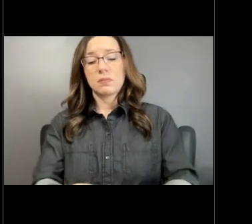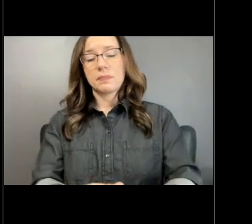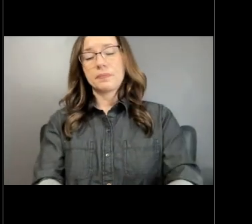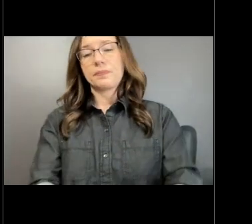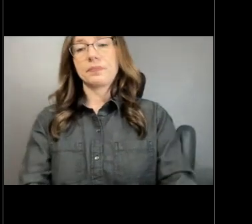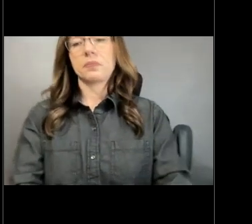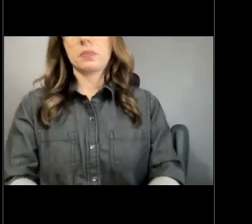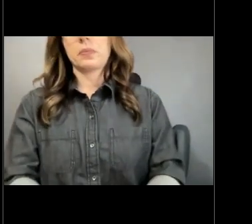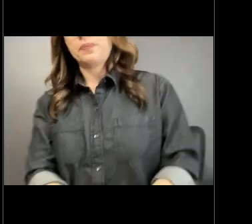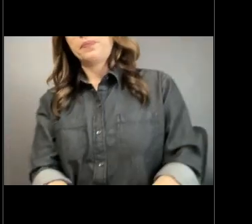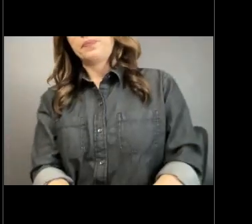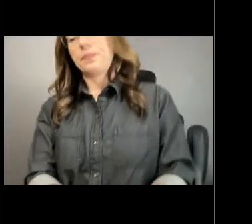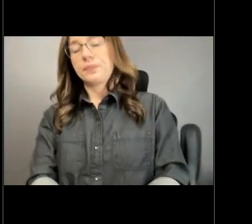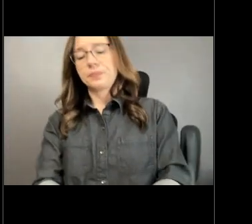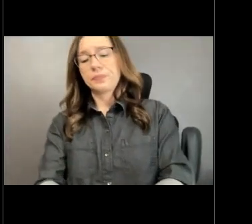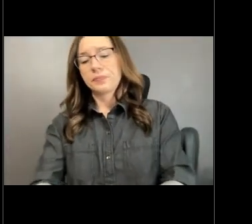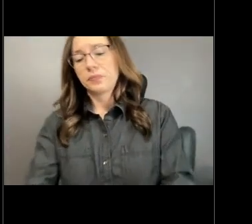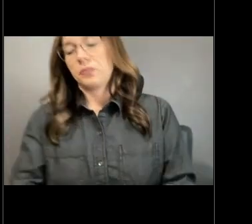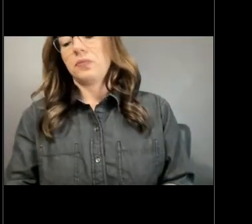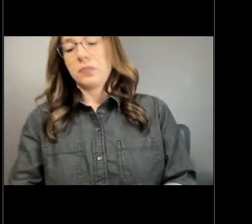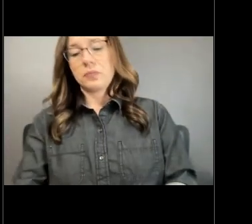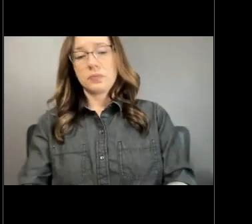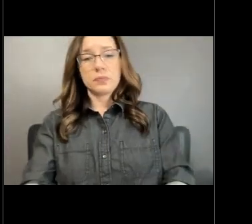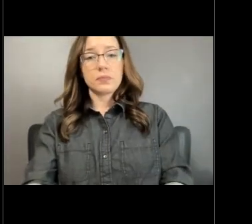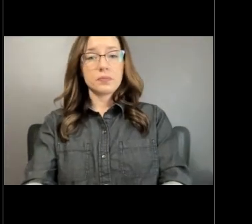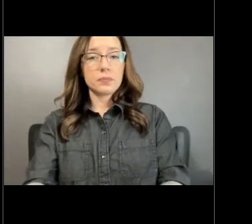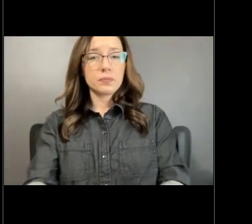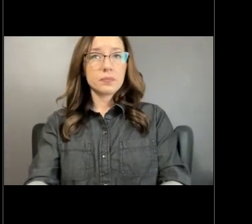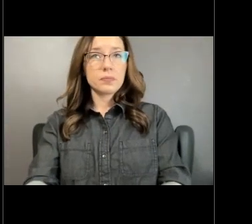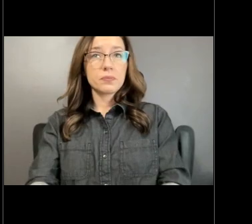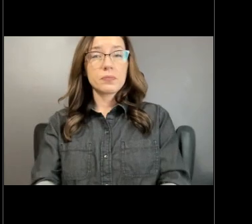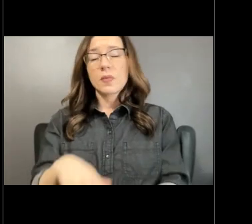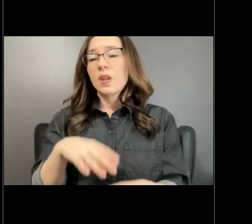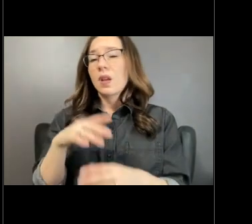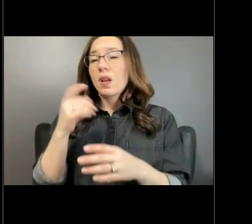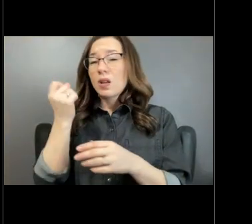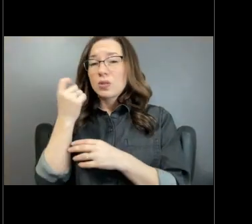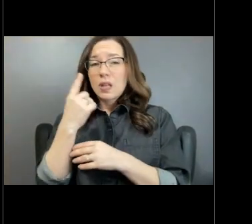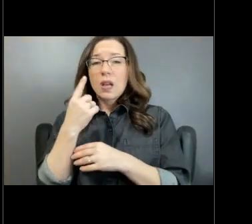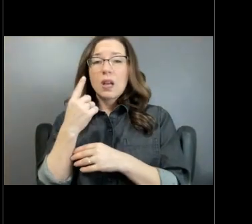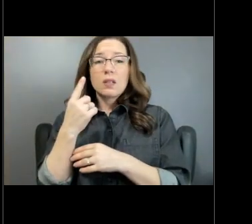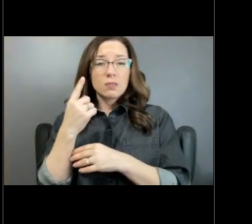Understand the importance of selecting the appropriate kitchen design.